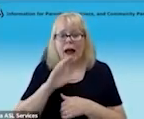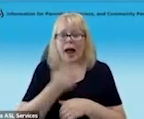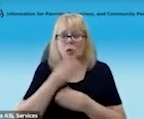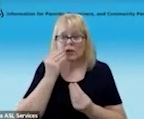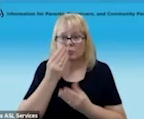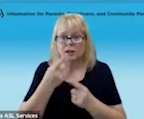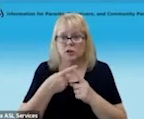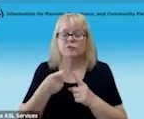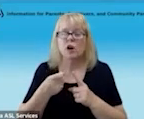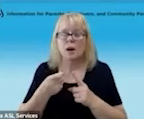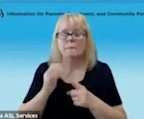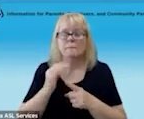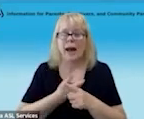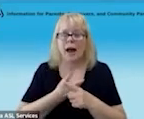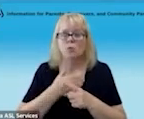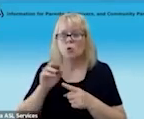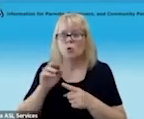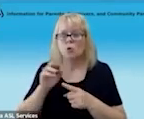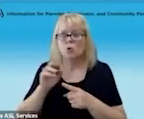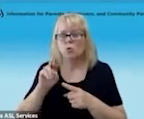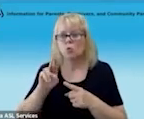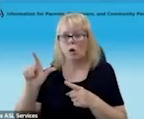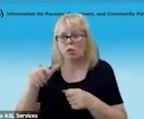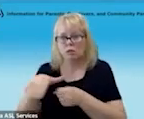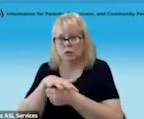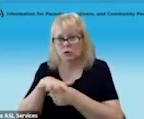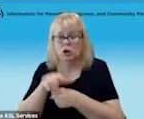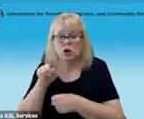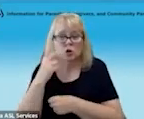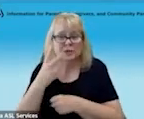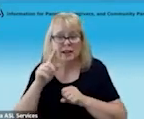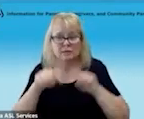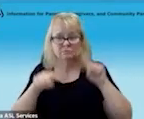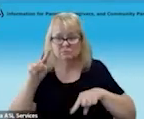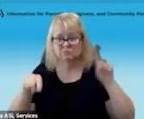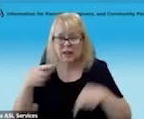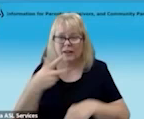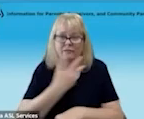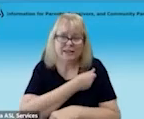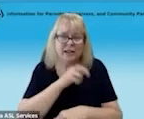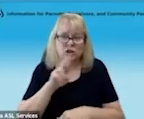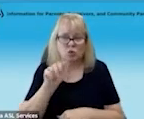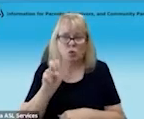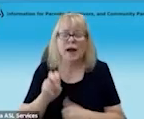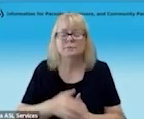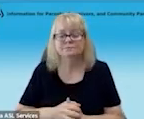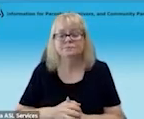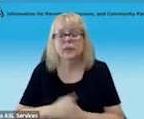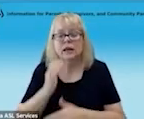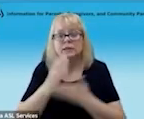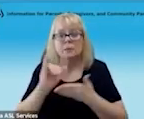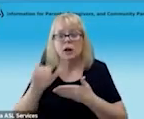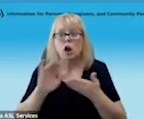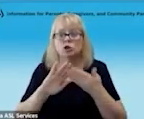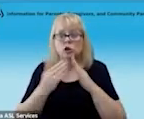slide. Lastly, I just wanted to end with a little bit of data. So this is some of our vaccine information from